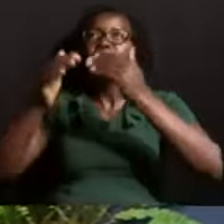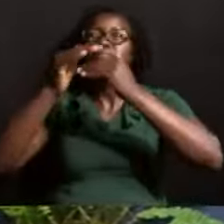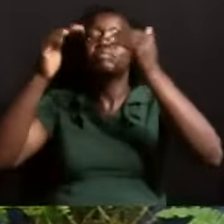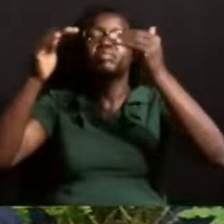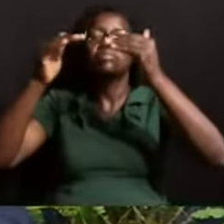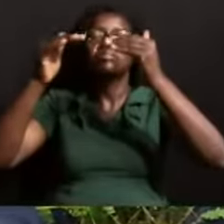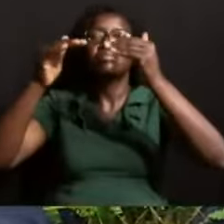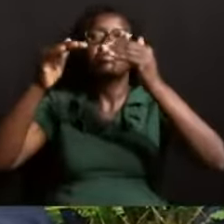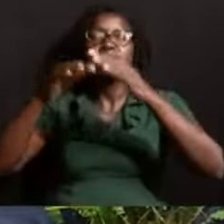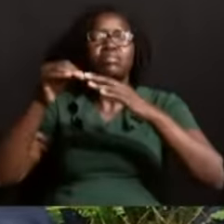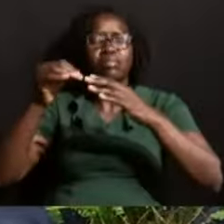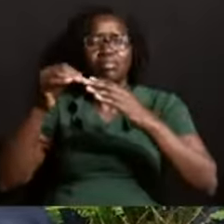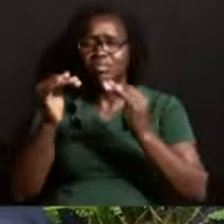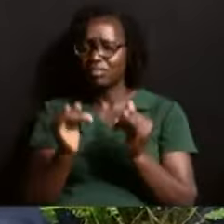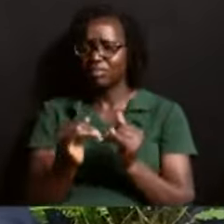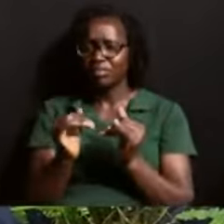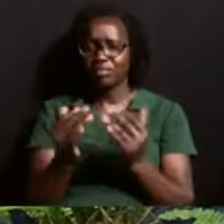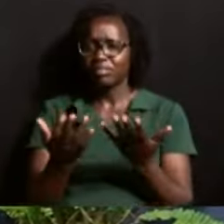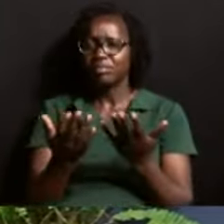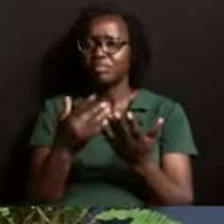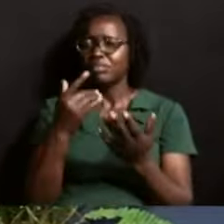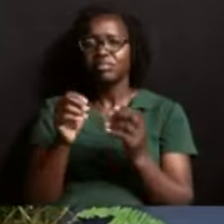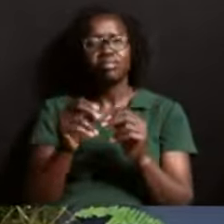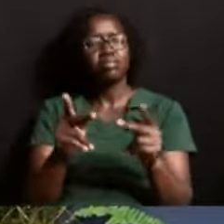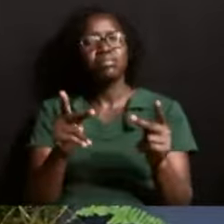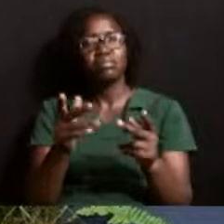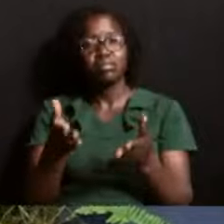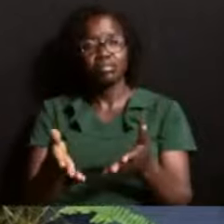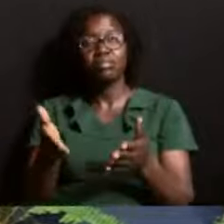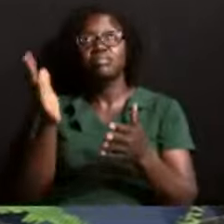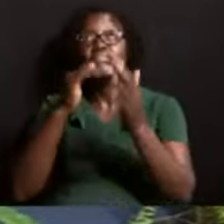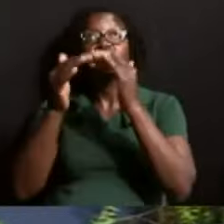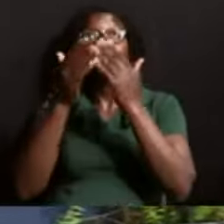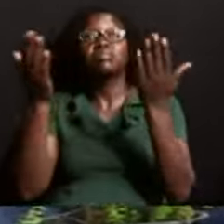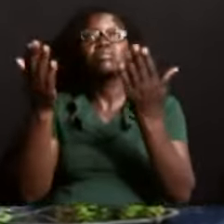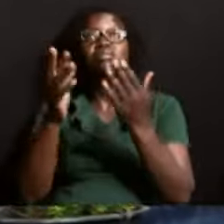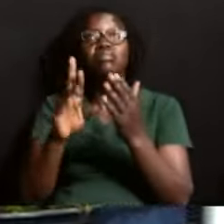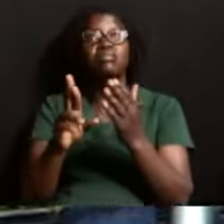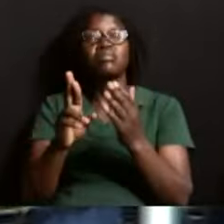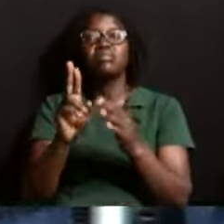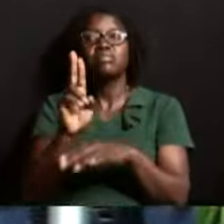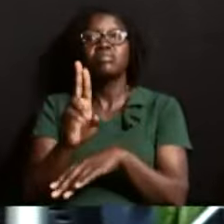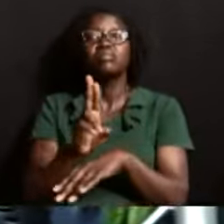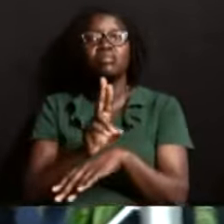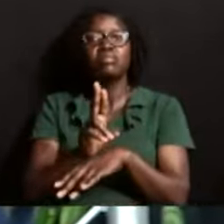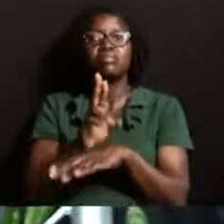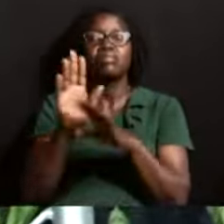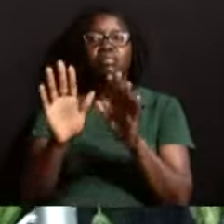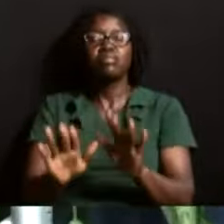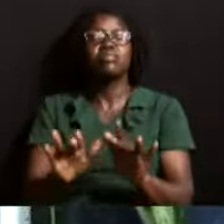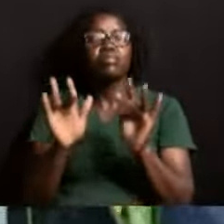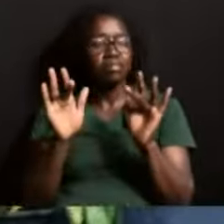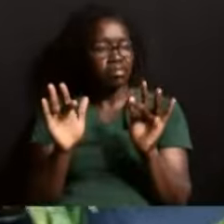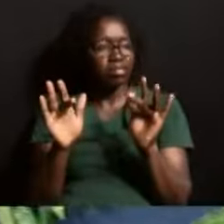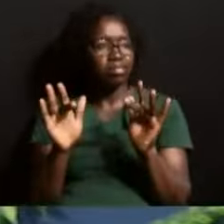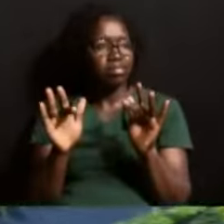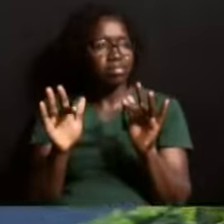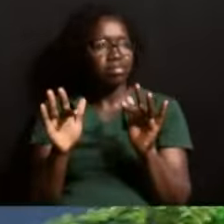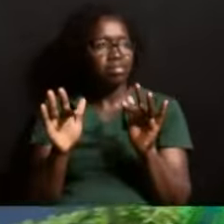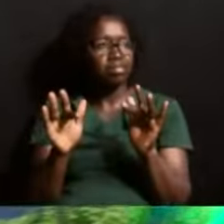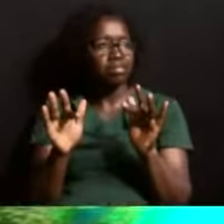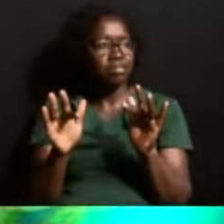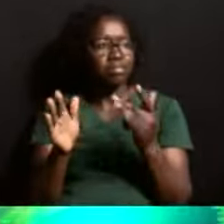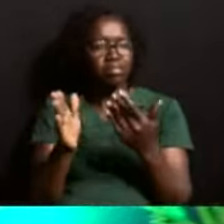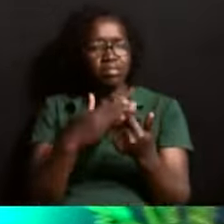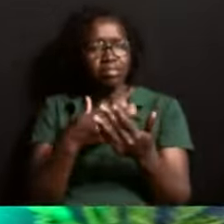If heaven had this view, they would have simply said, okay, here in heaven where we are, we will use some magic, we'll use, you know, whatever.